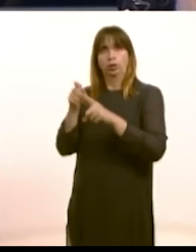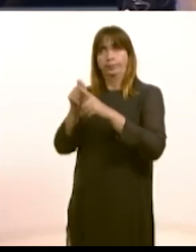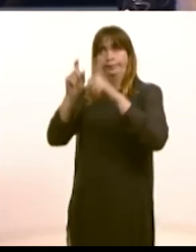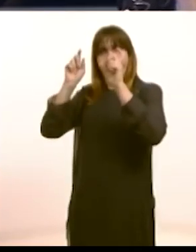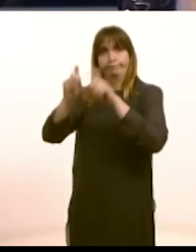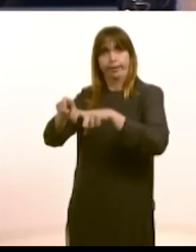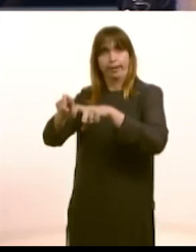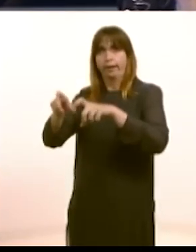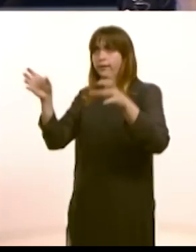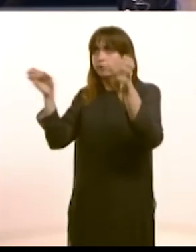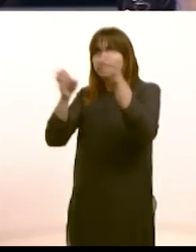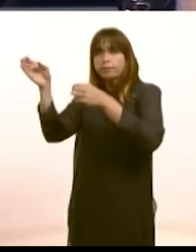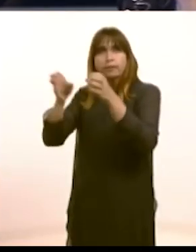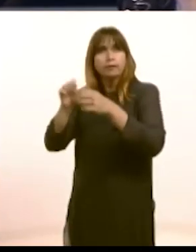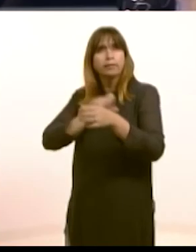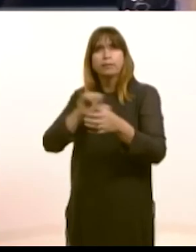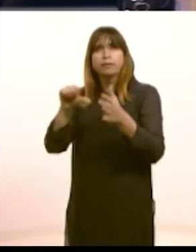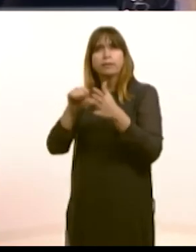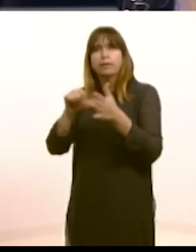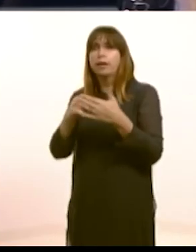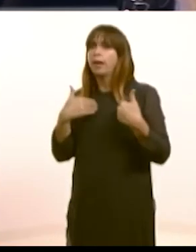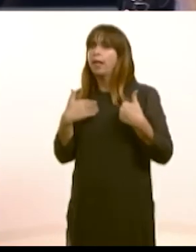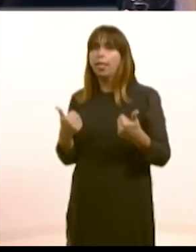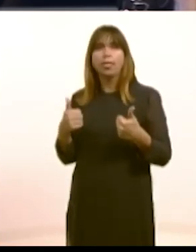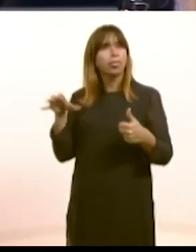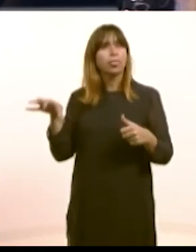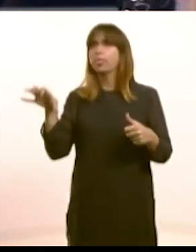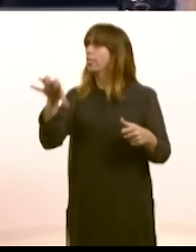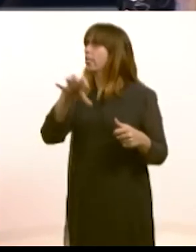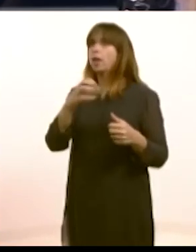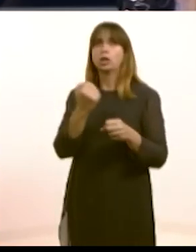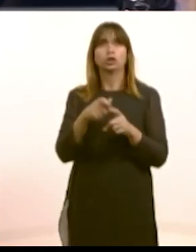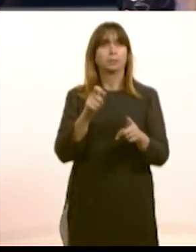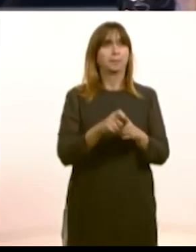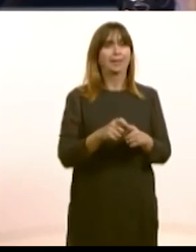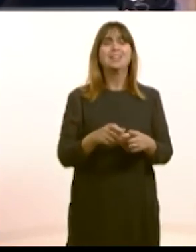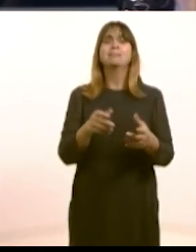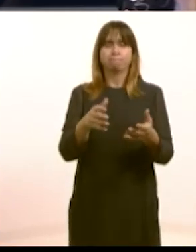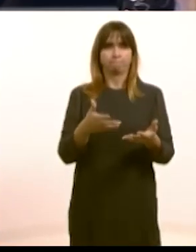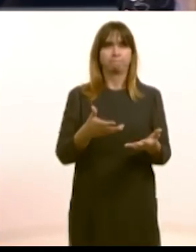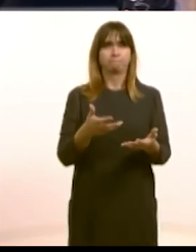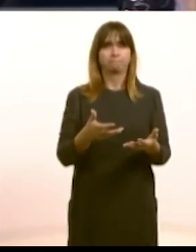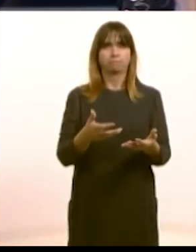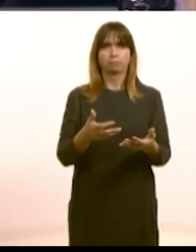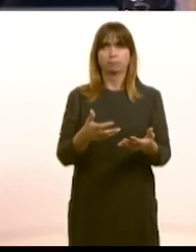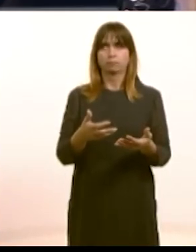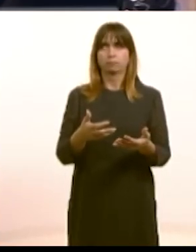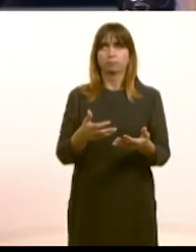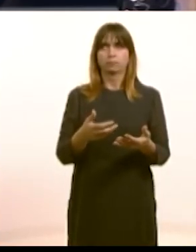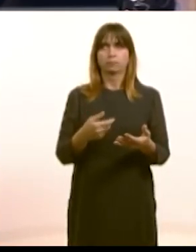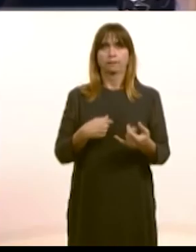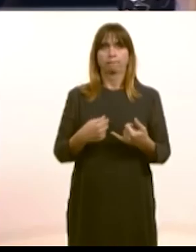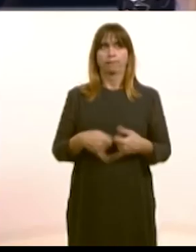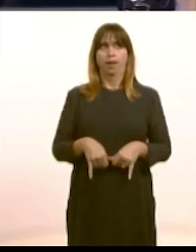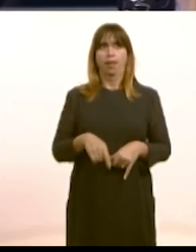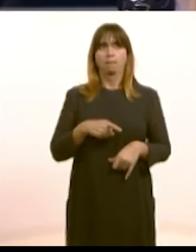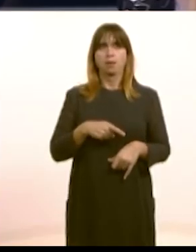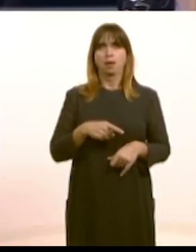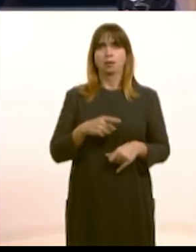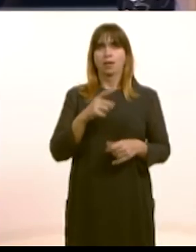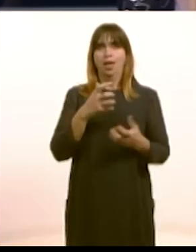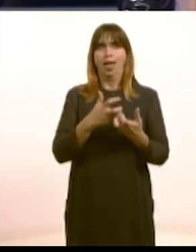of wider facilities, health facilities available to them. GPs don't want to fail in their duties because they can't